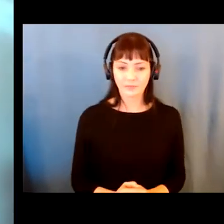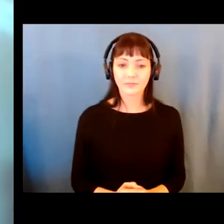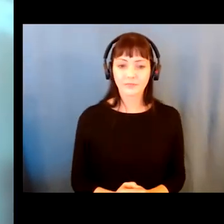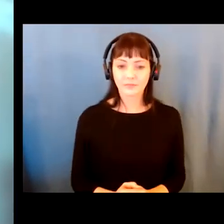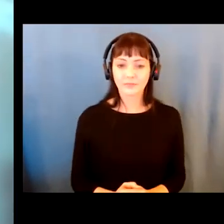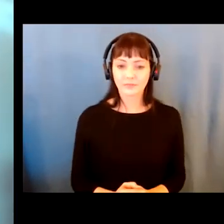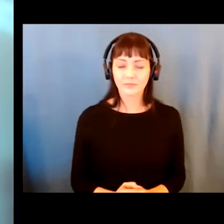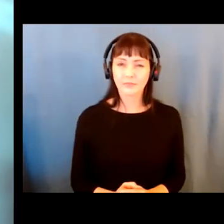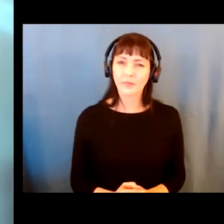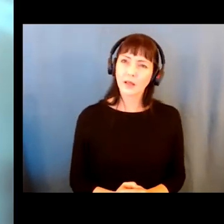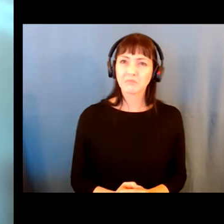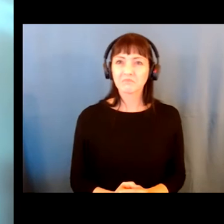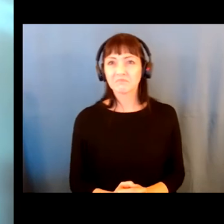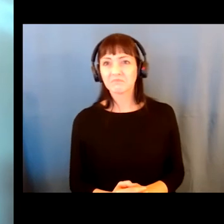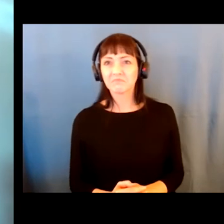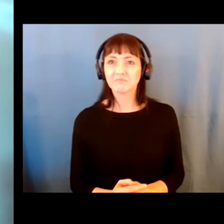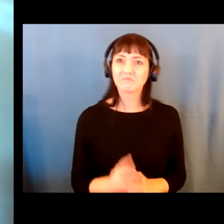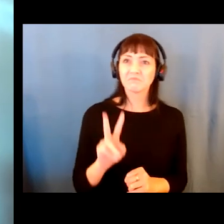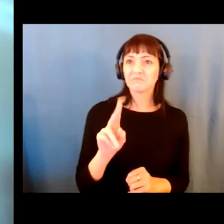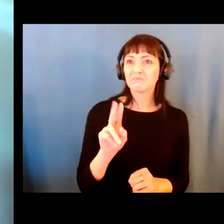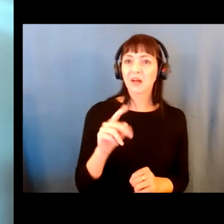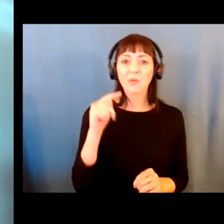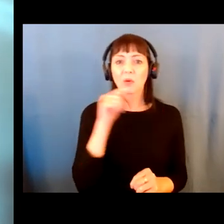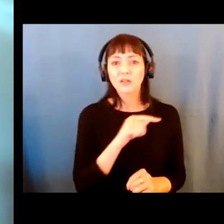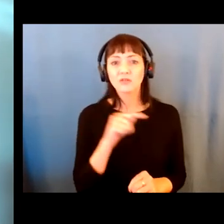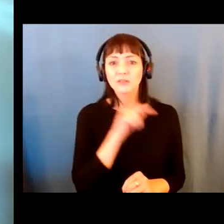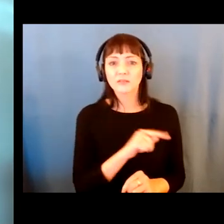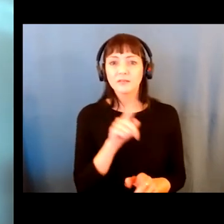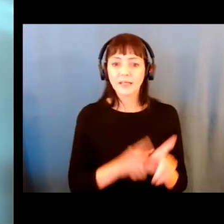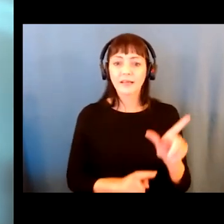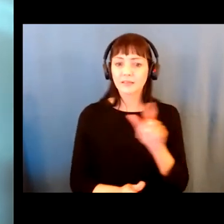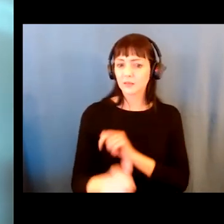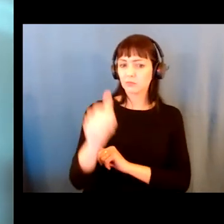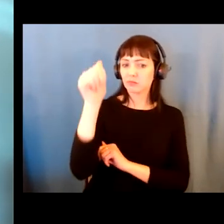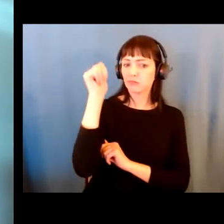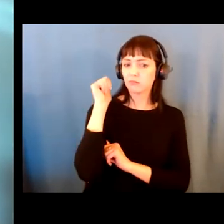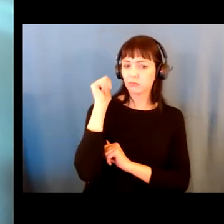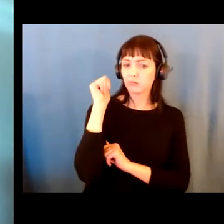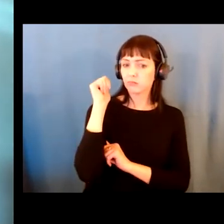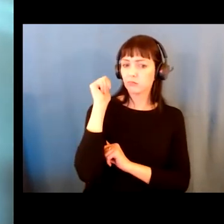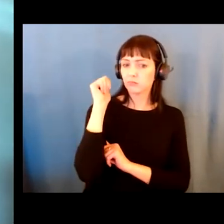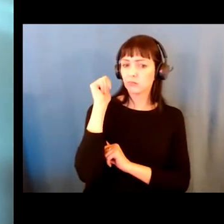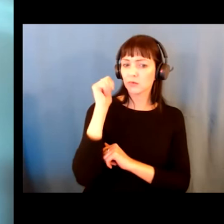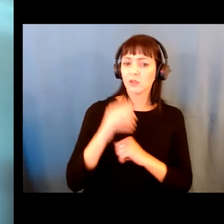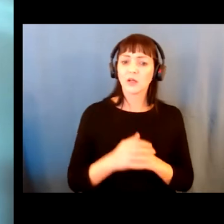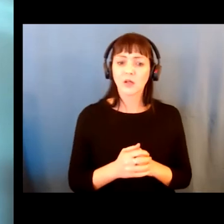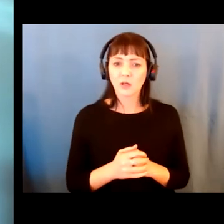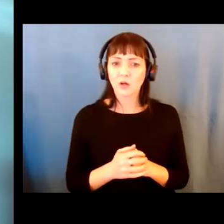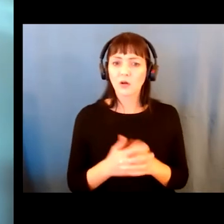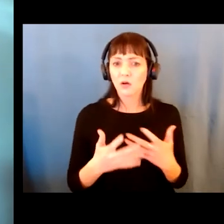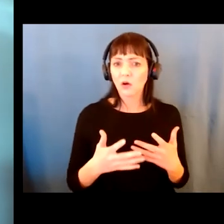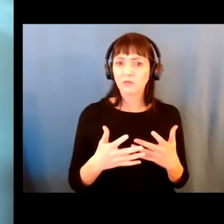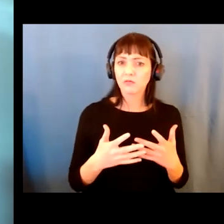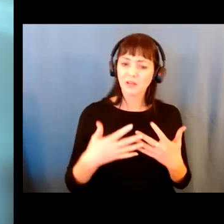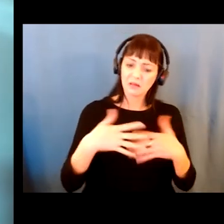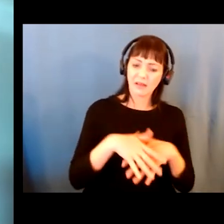of couple of hundred years of certain type of art, male able-bodied art history we're